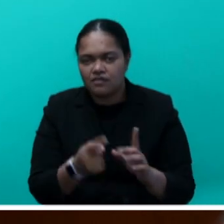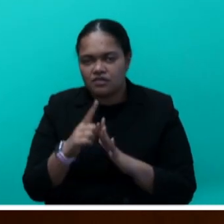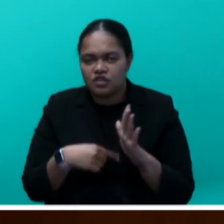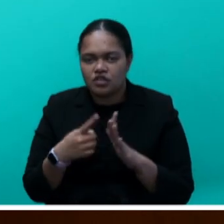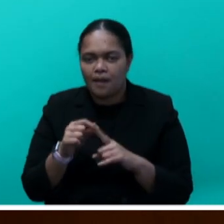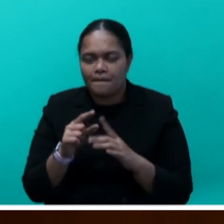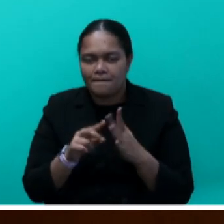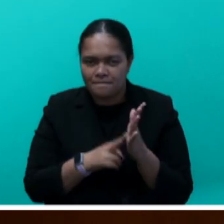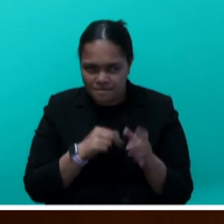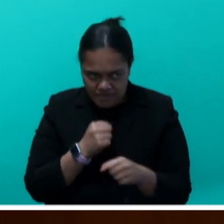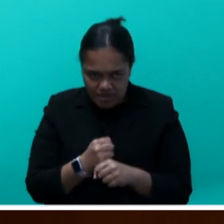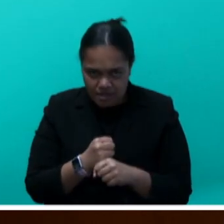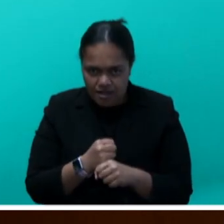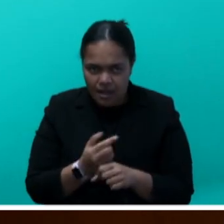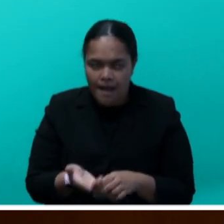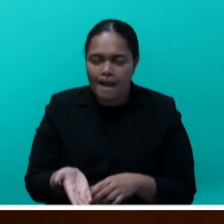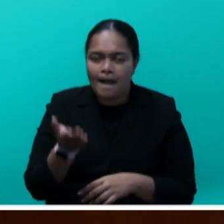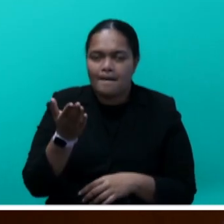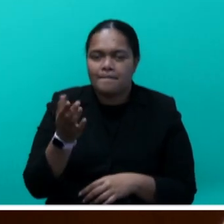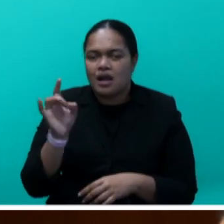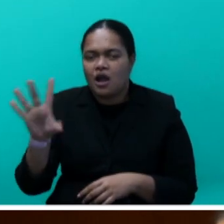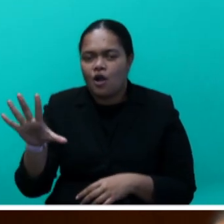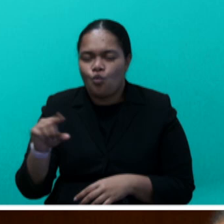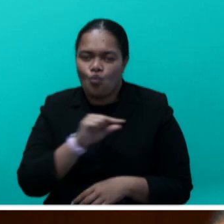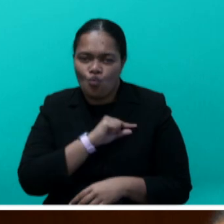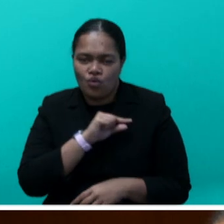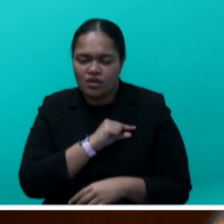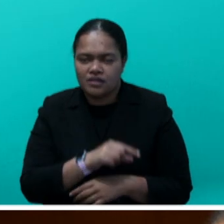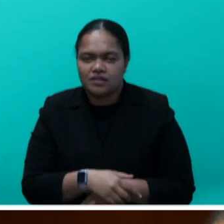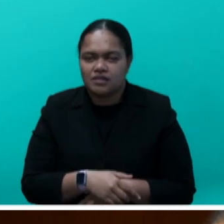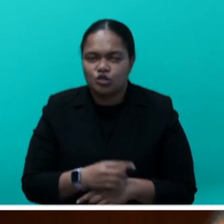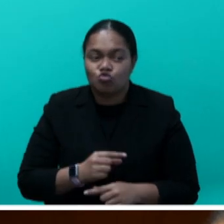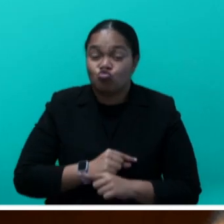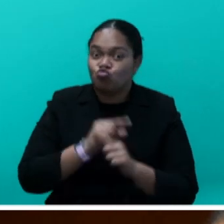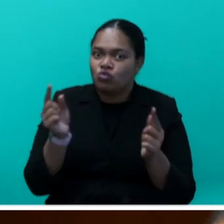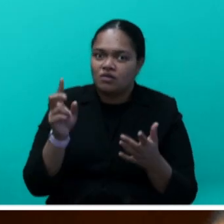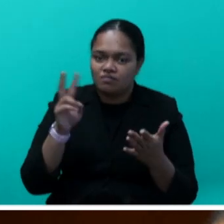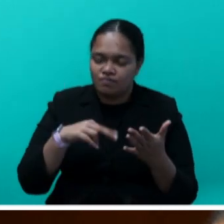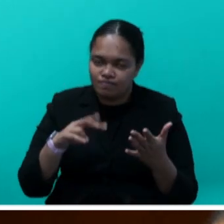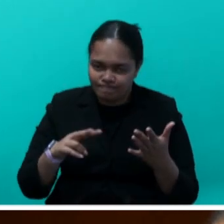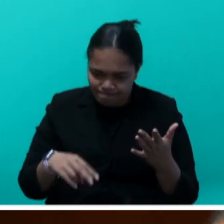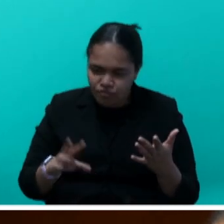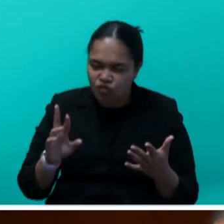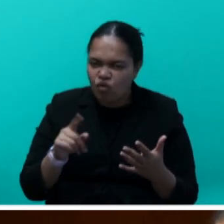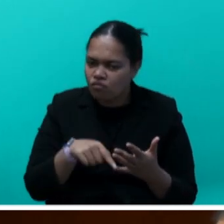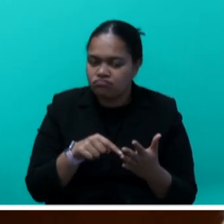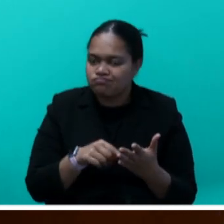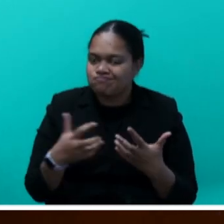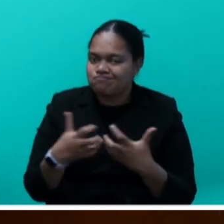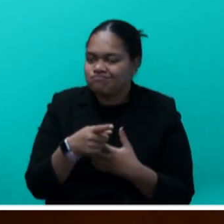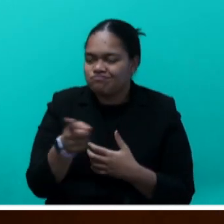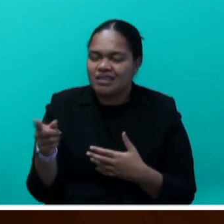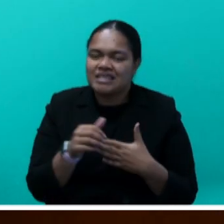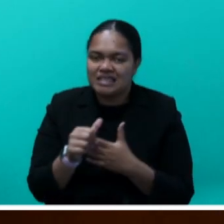It's Up and Out of Poverty. It's a great reading for all leaders and aspiring leaders.